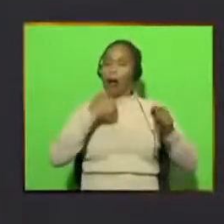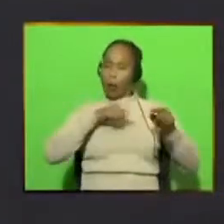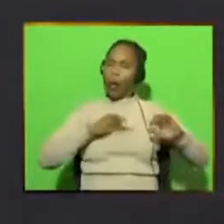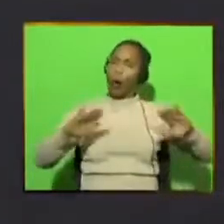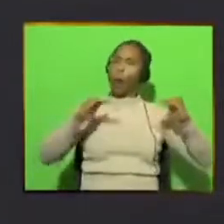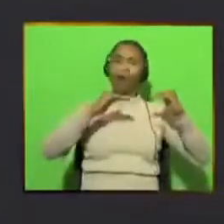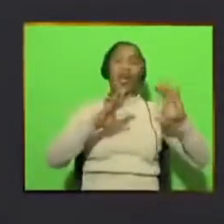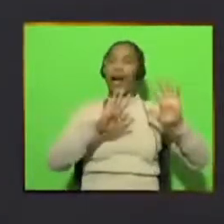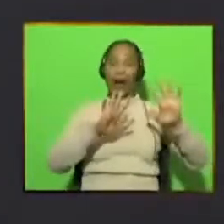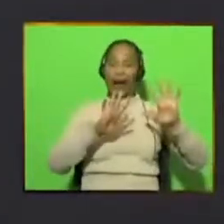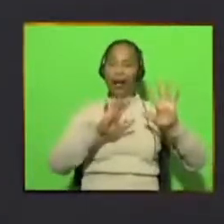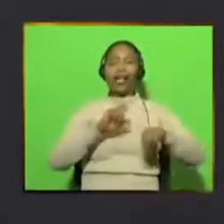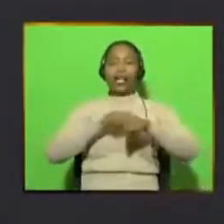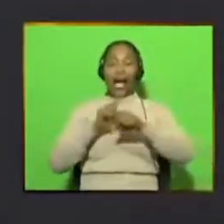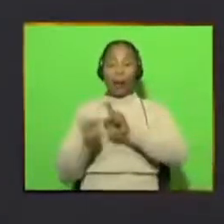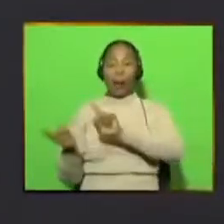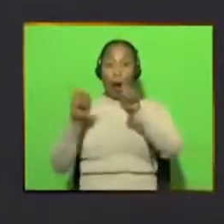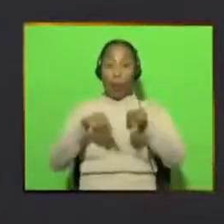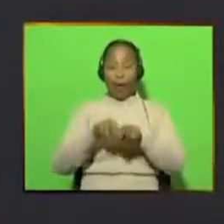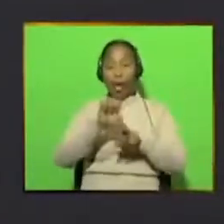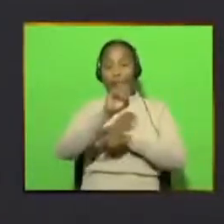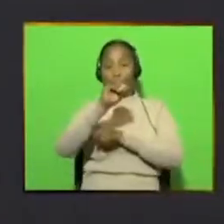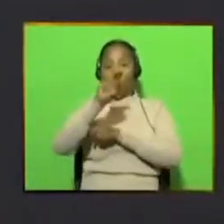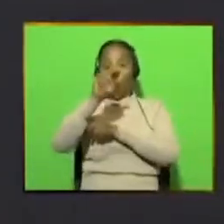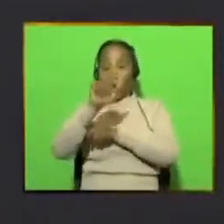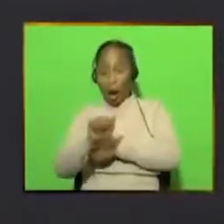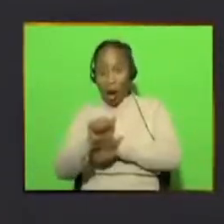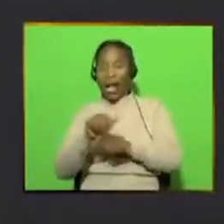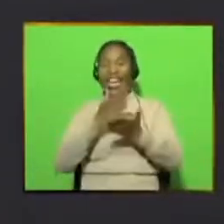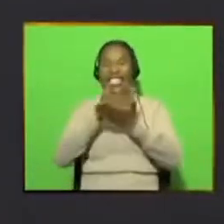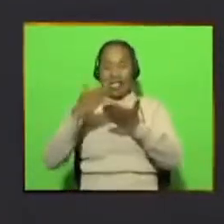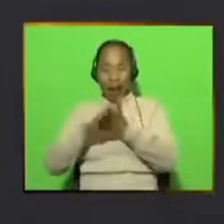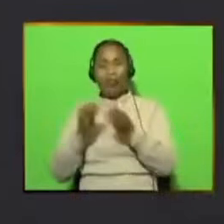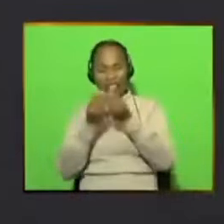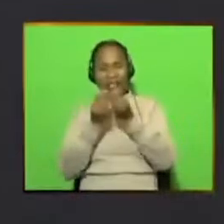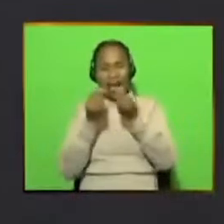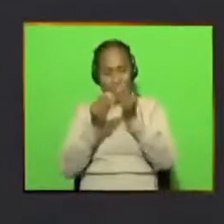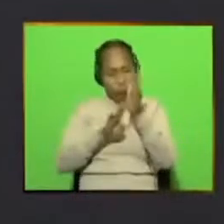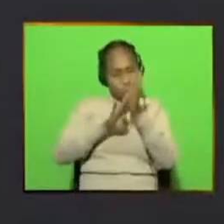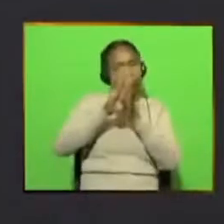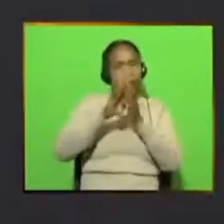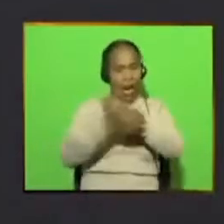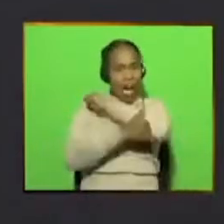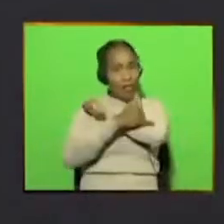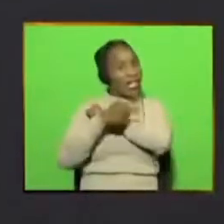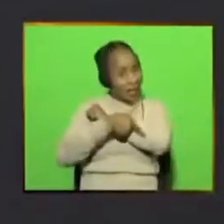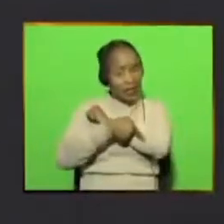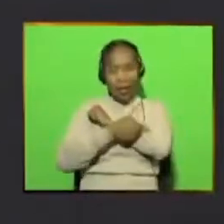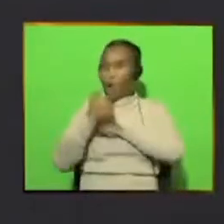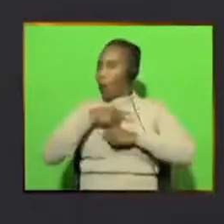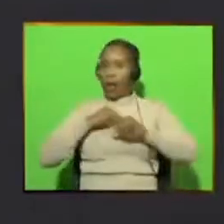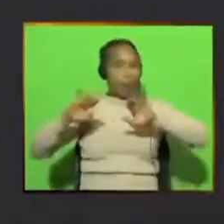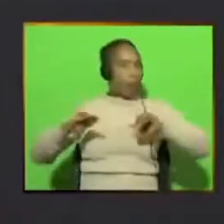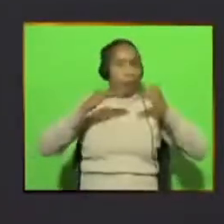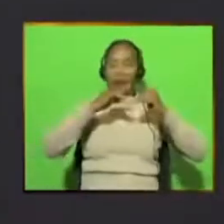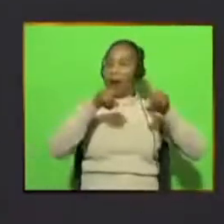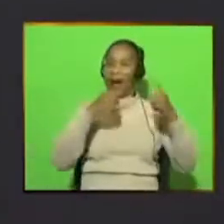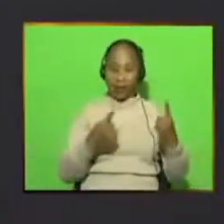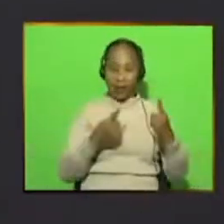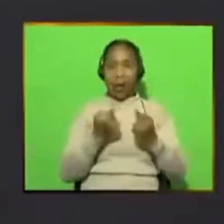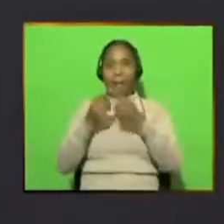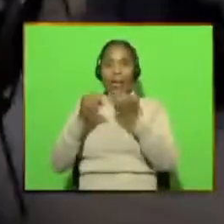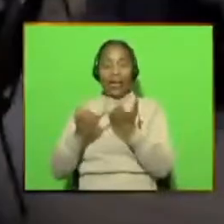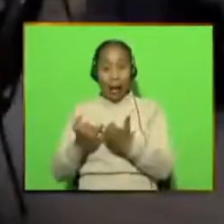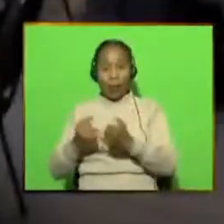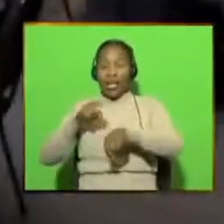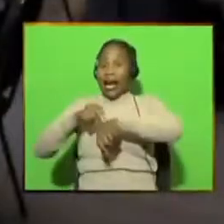you come with solid proposals that take this country forward, you'll have our support. Where you do not meet your milestones, we'll hold